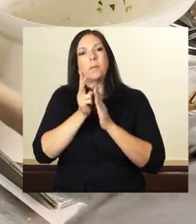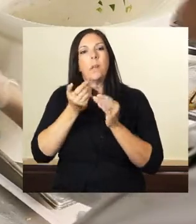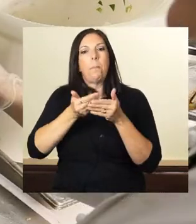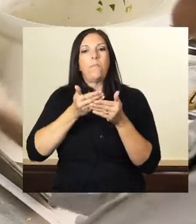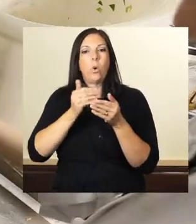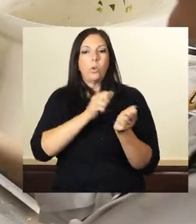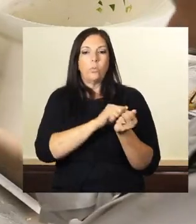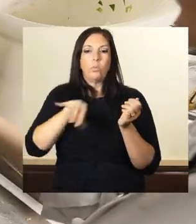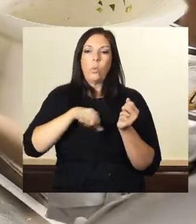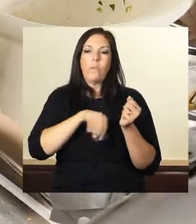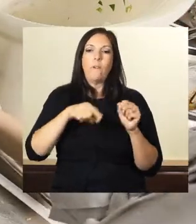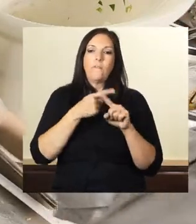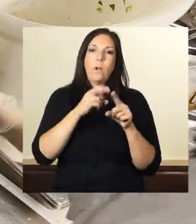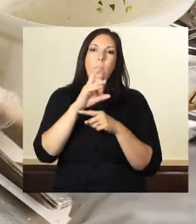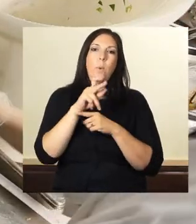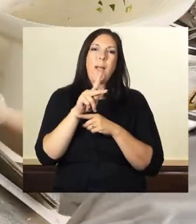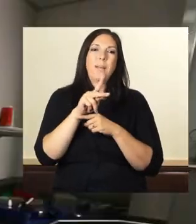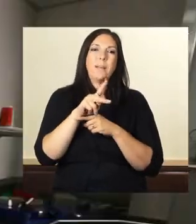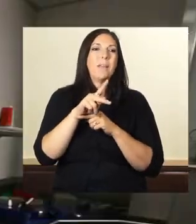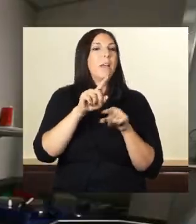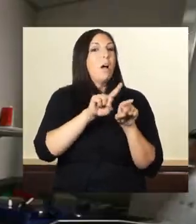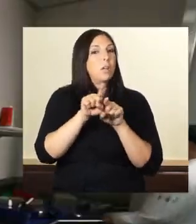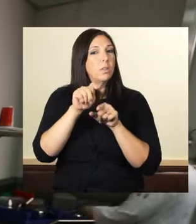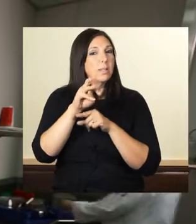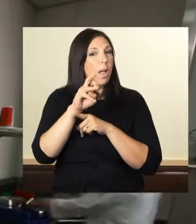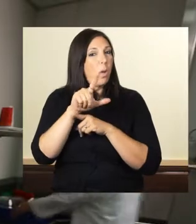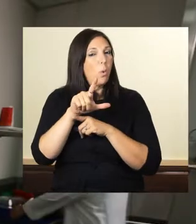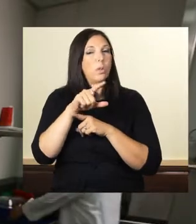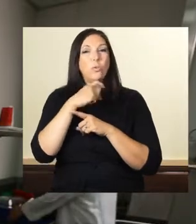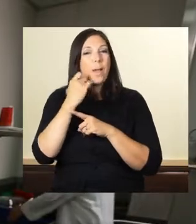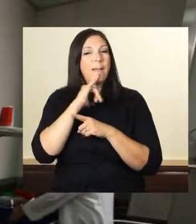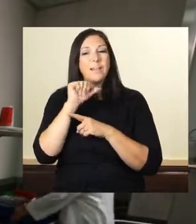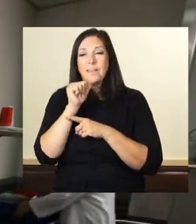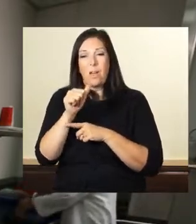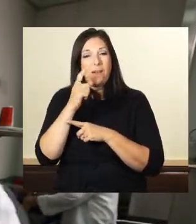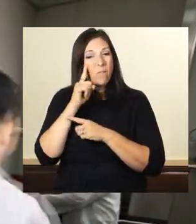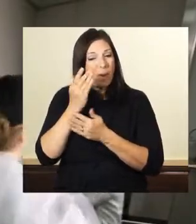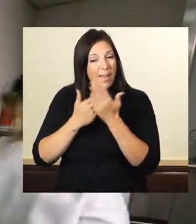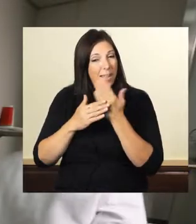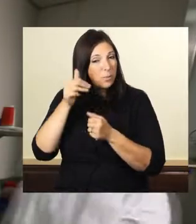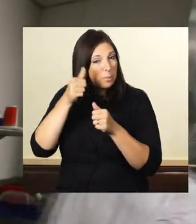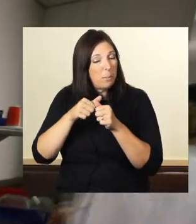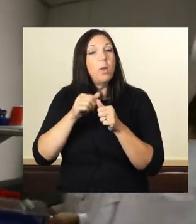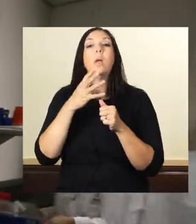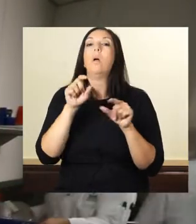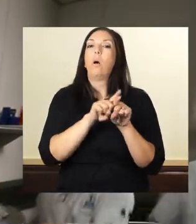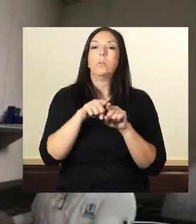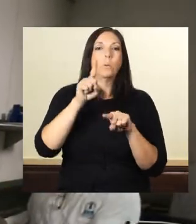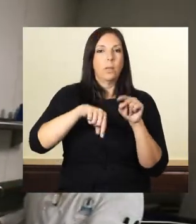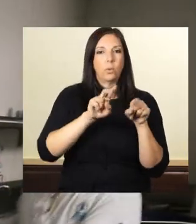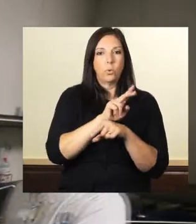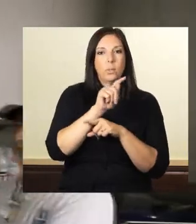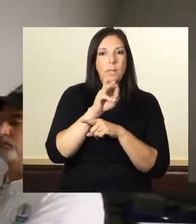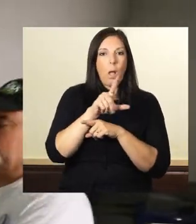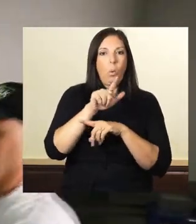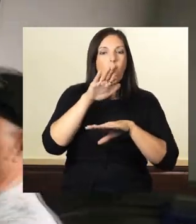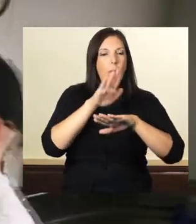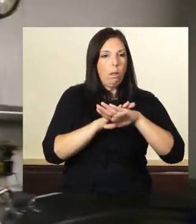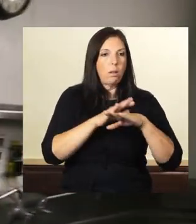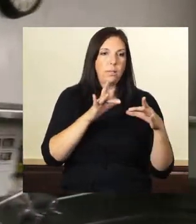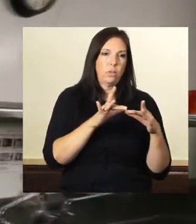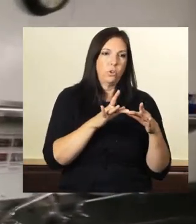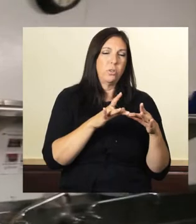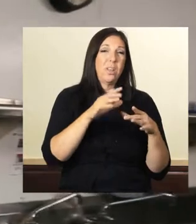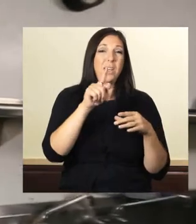Dishes should be allowed to air dry for one to two minutes before removing from racks. Just like towel drying is not acceptable for hand